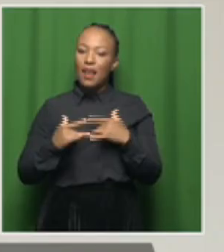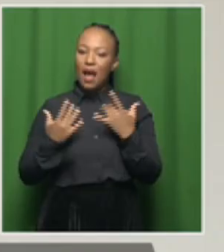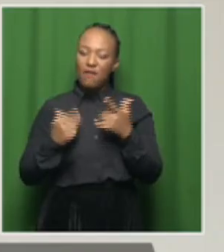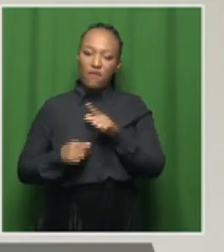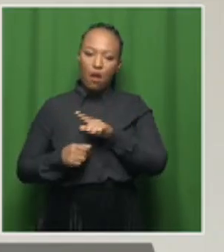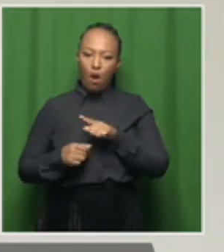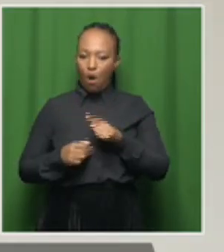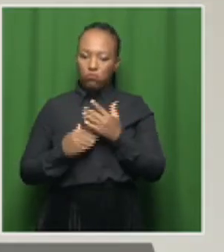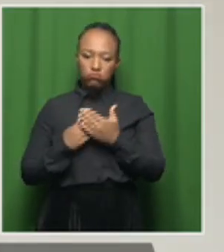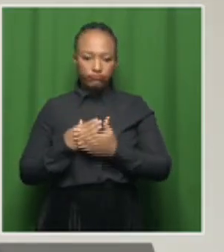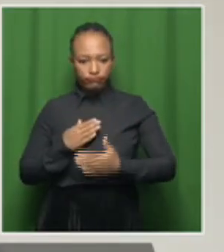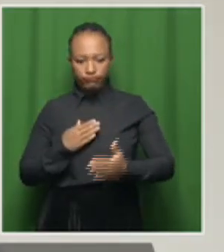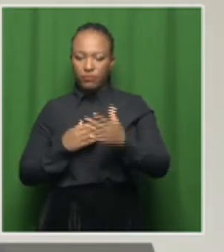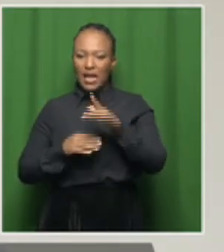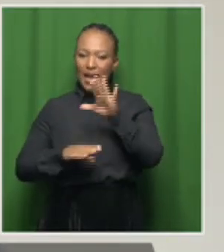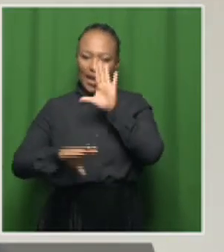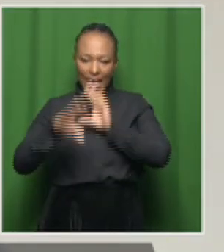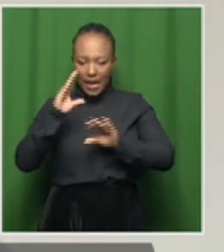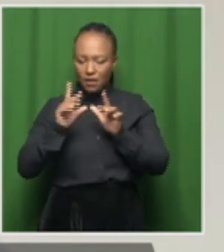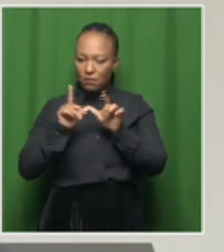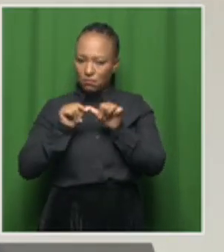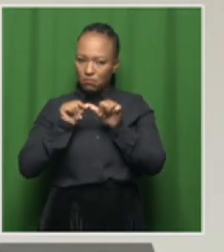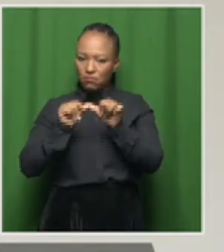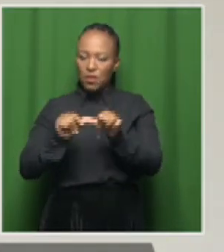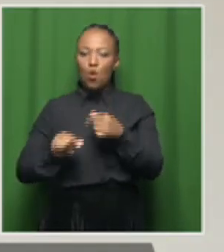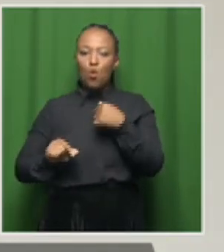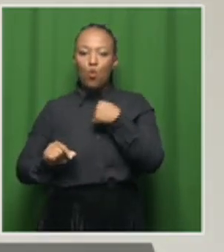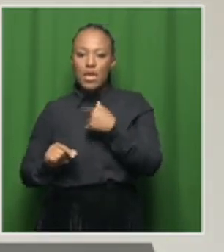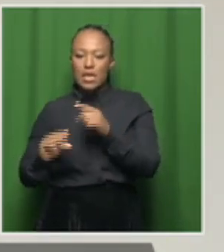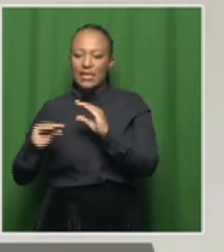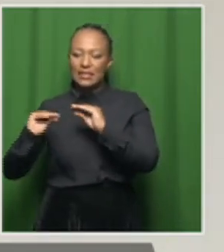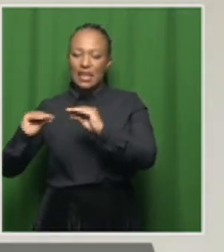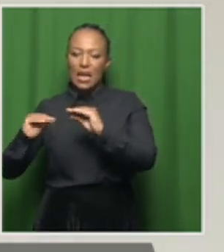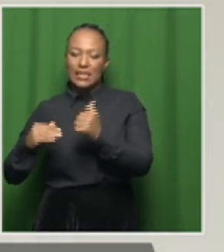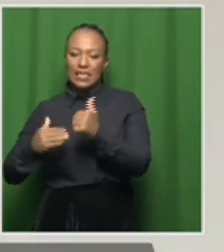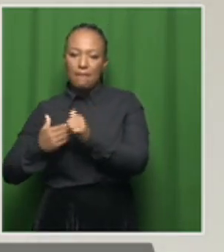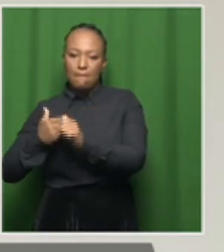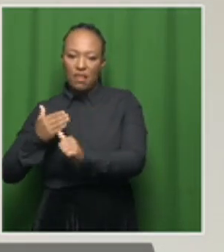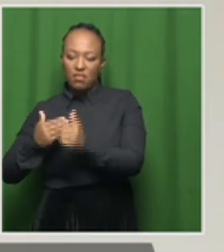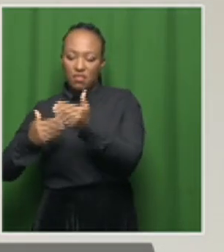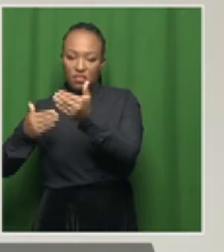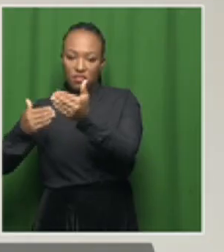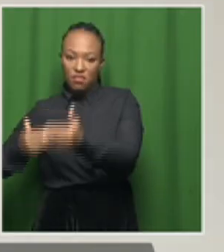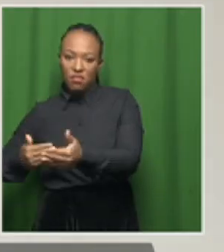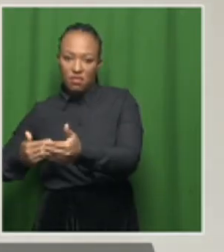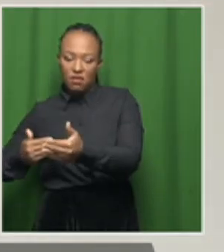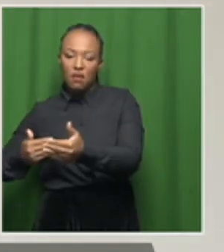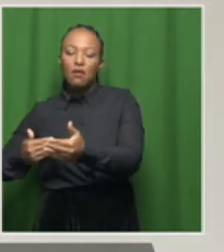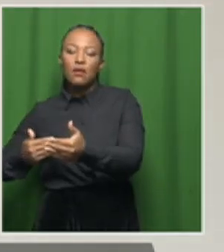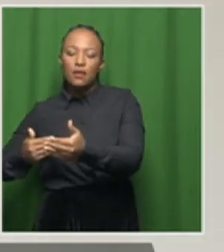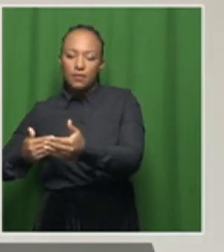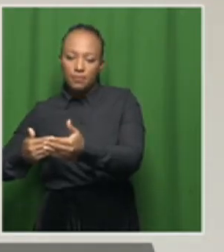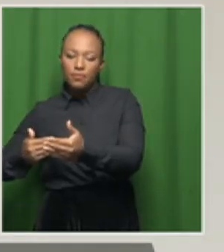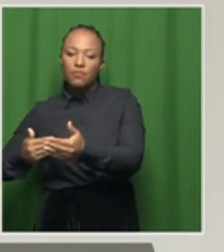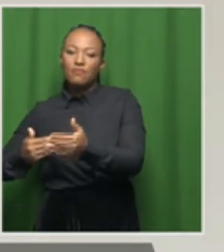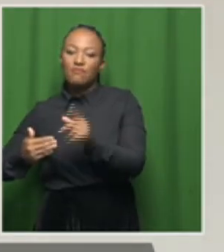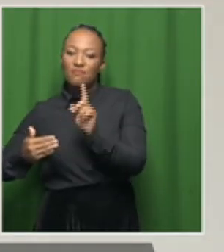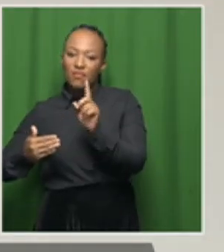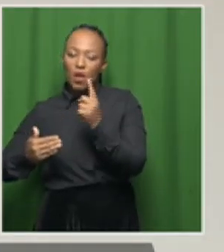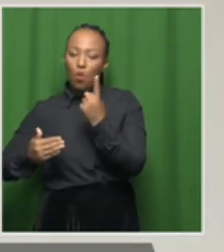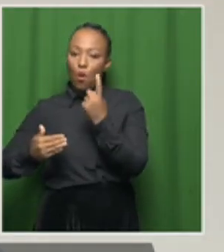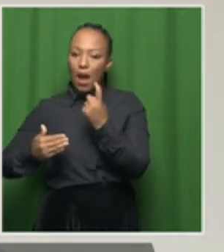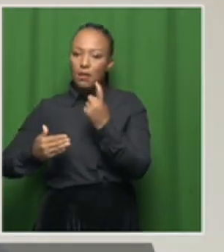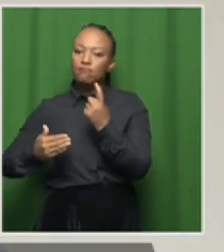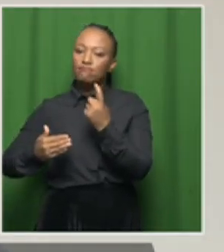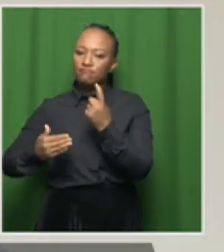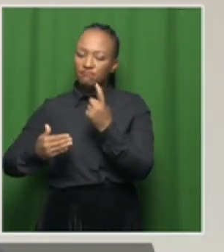Yes. We understand that we're with you for 6 months. But it's highly practical within those 6 months. But one of the things that we